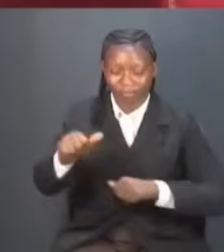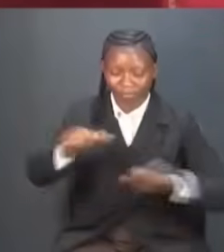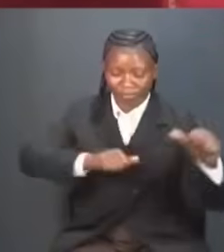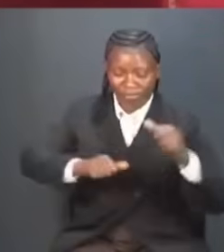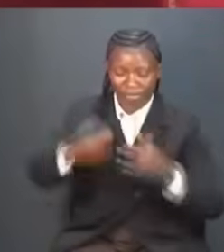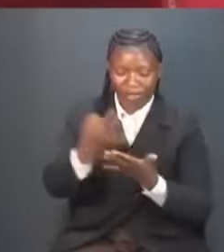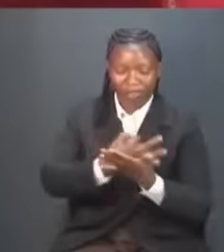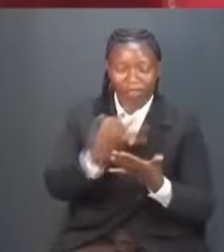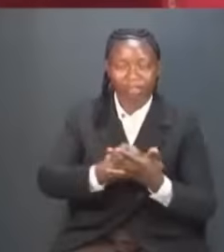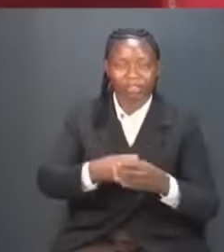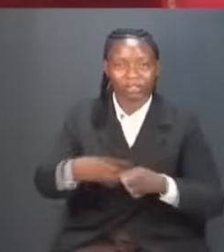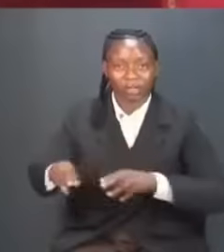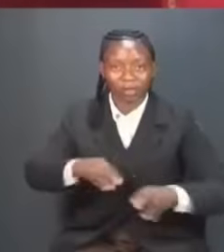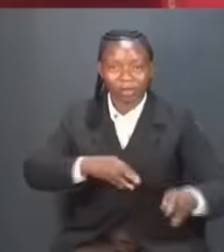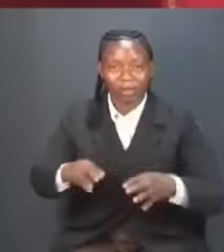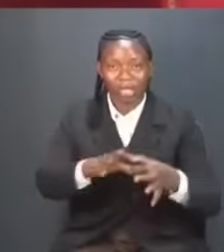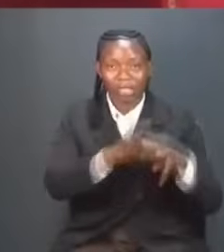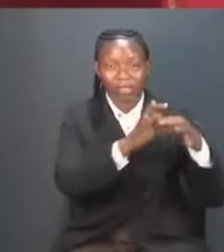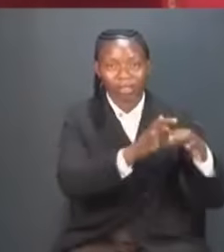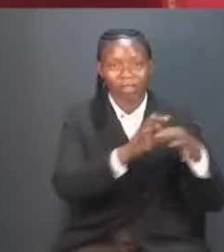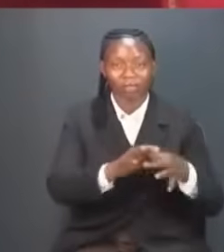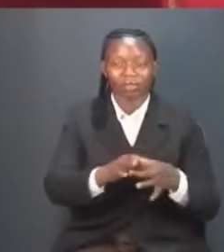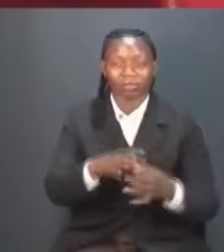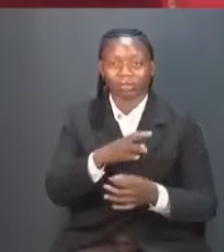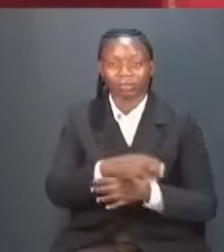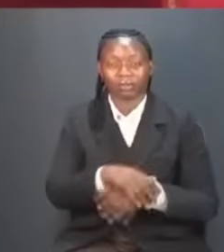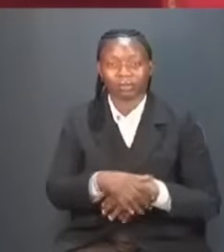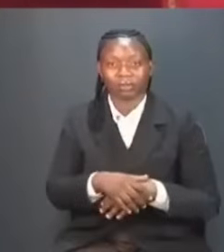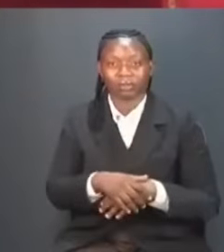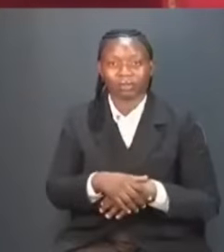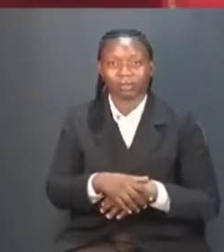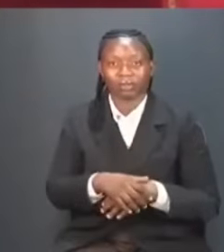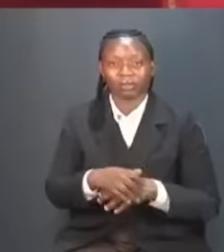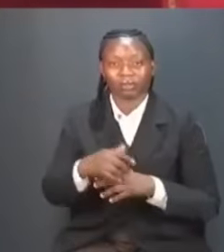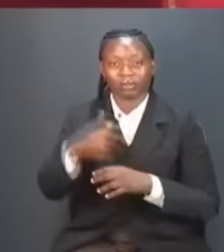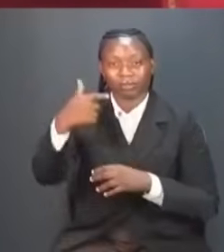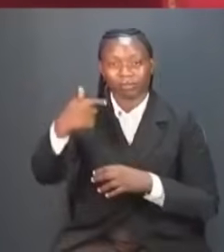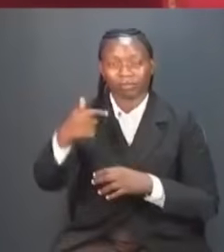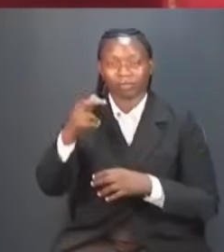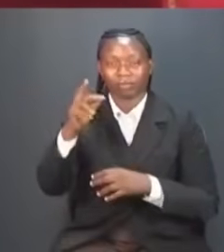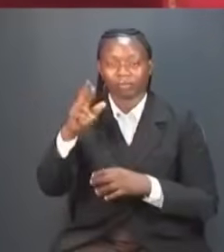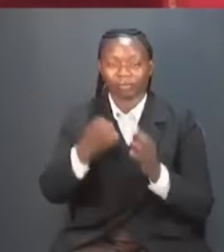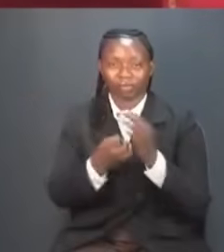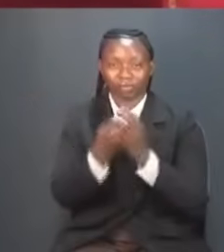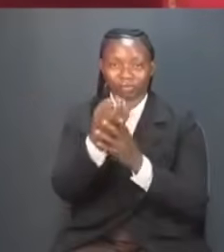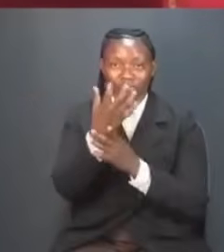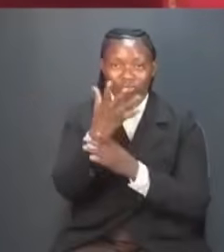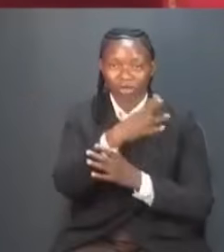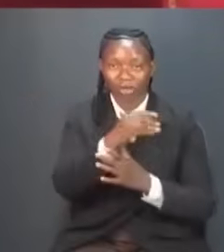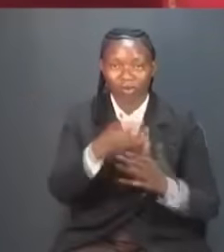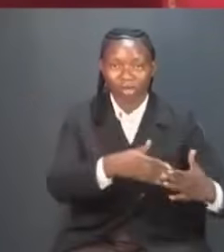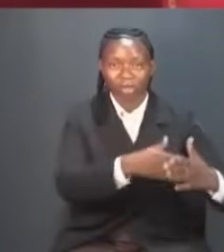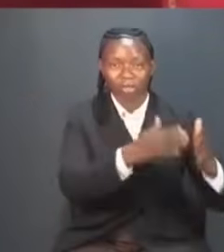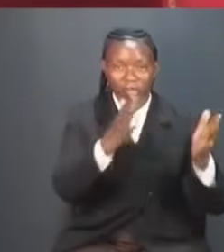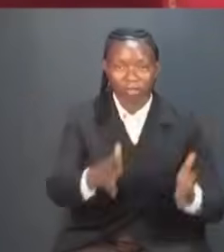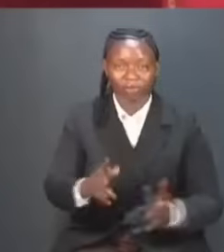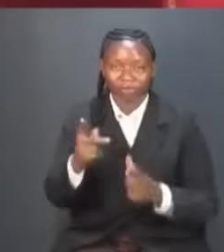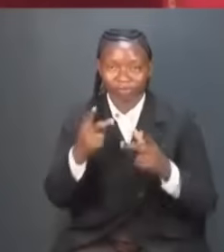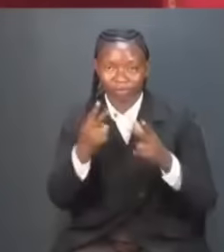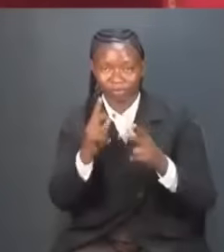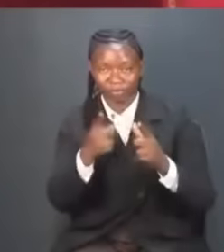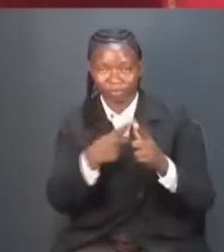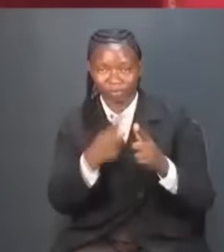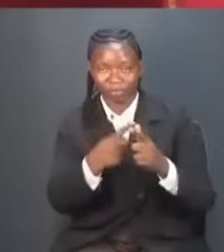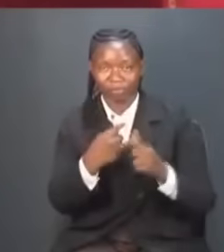financial management, network and negotiations, group dynamics, and leadership. 2. Agricultural